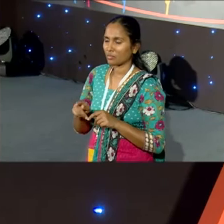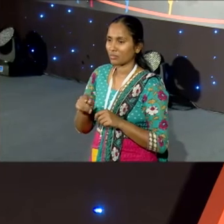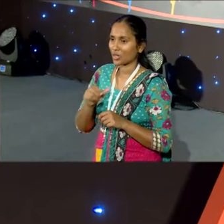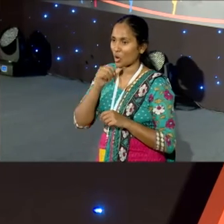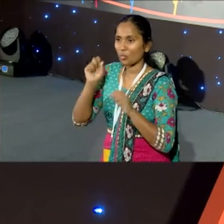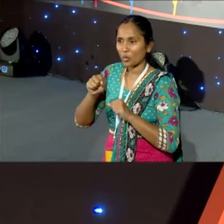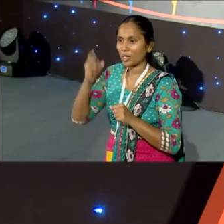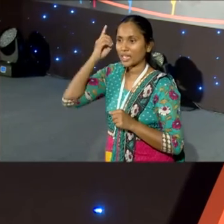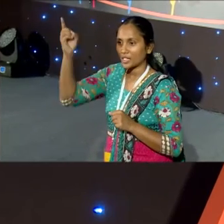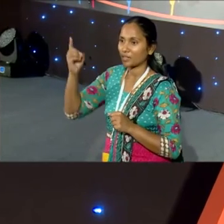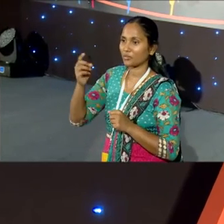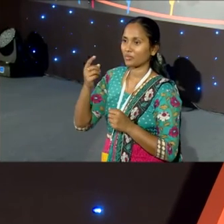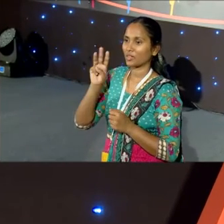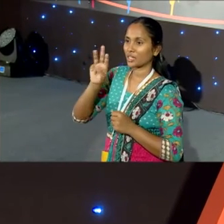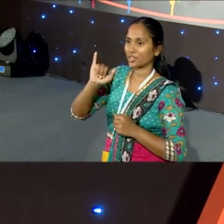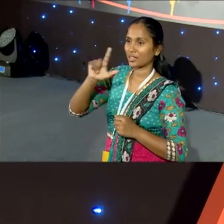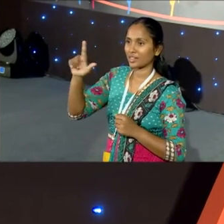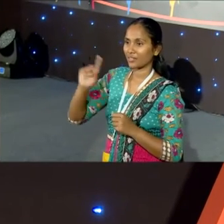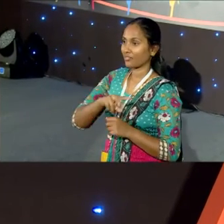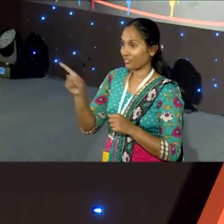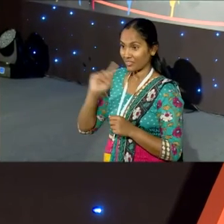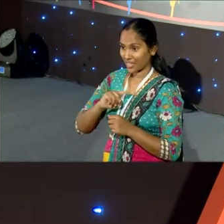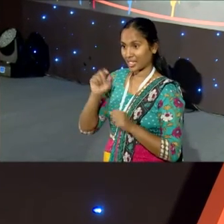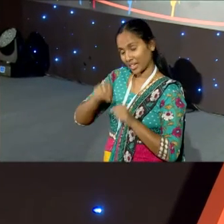dream at will like we can.